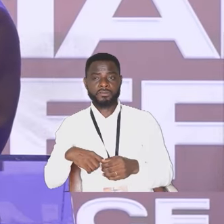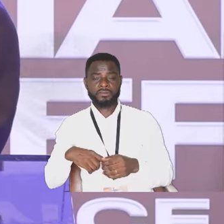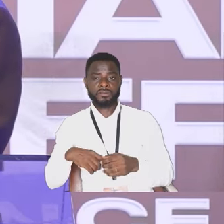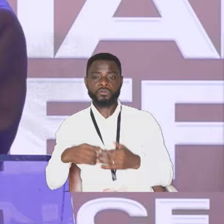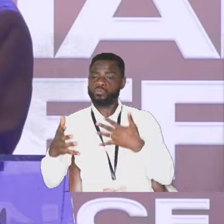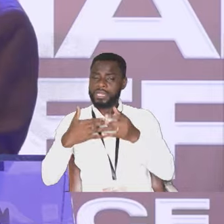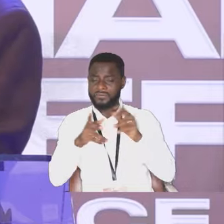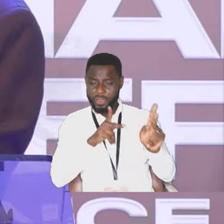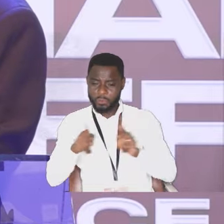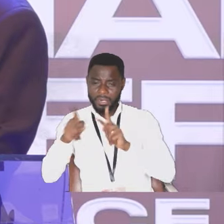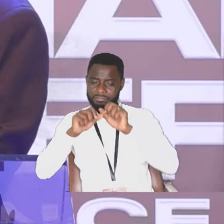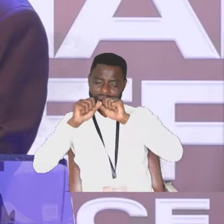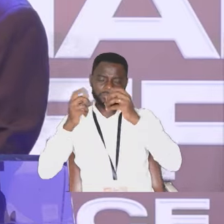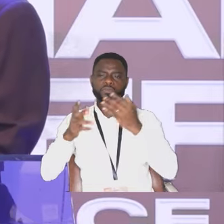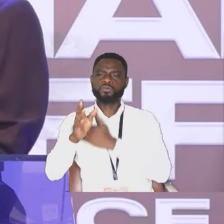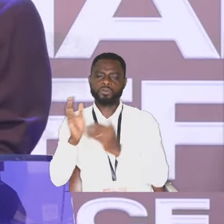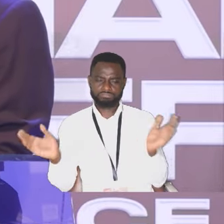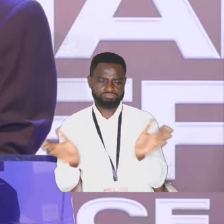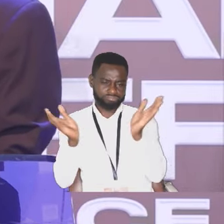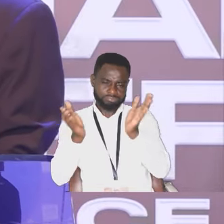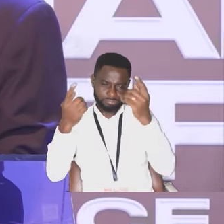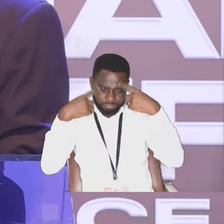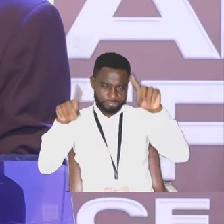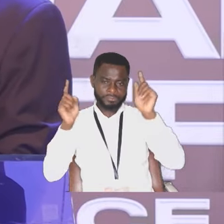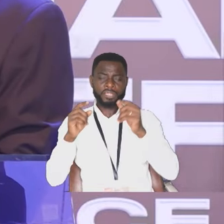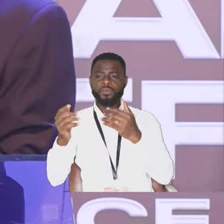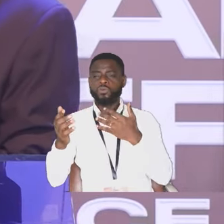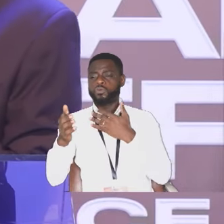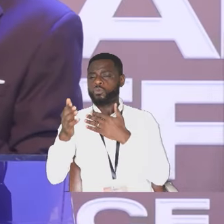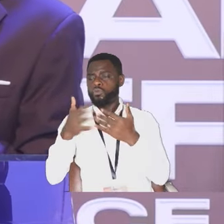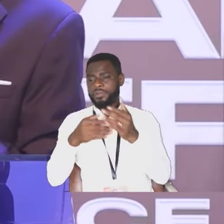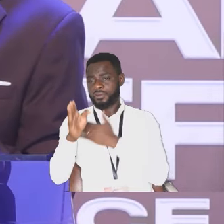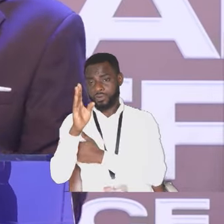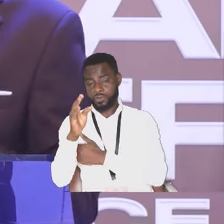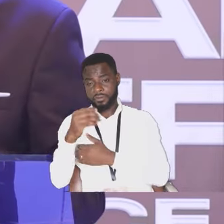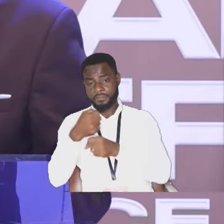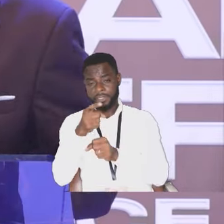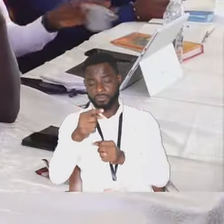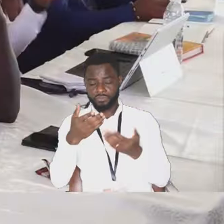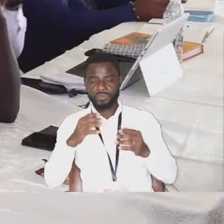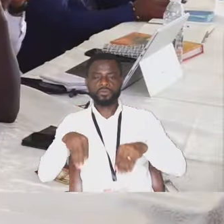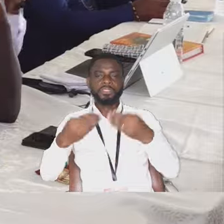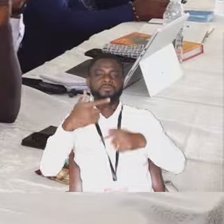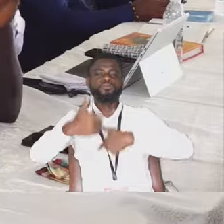and ambitions. Whatever he has made you to be, may the Lord grant you grace. Amen.